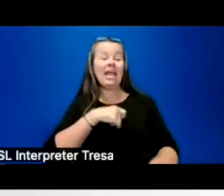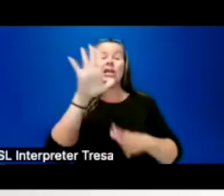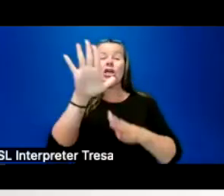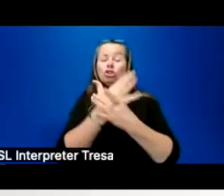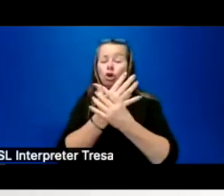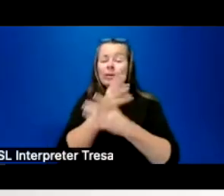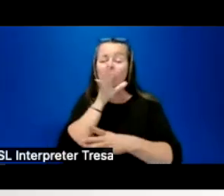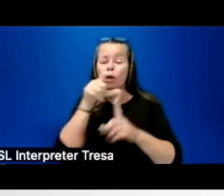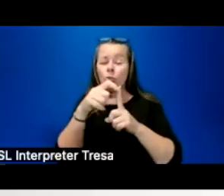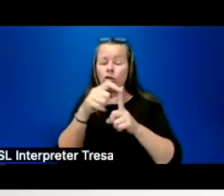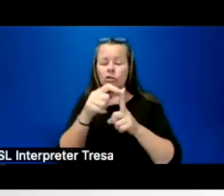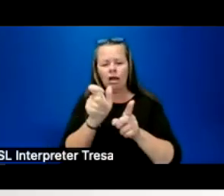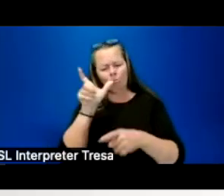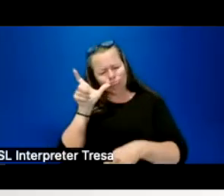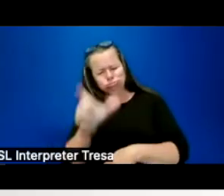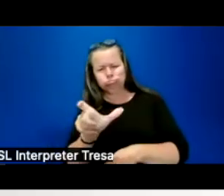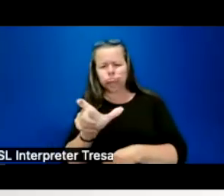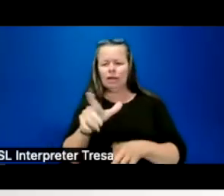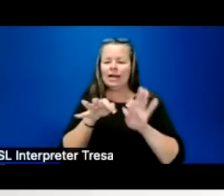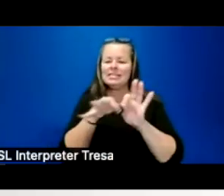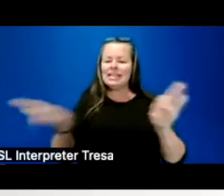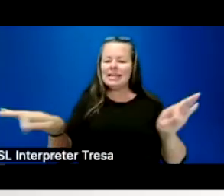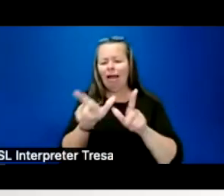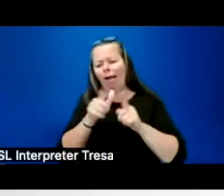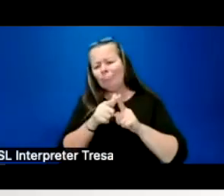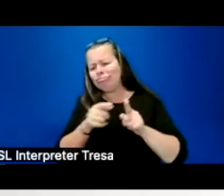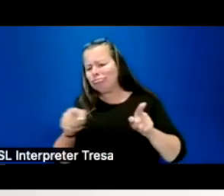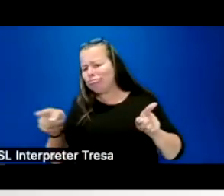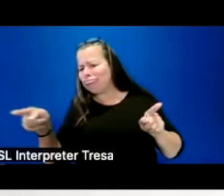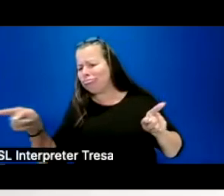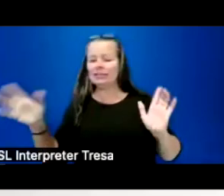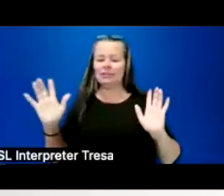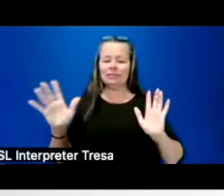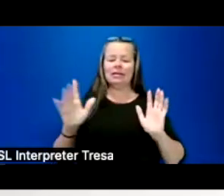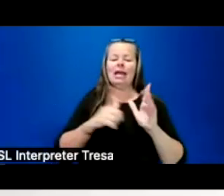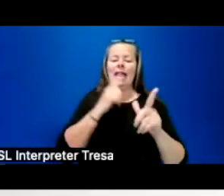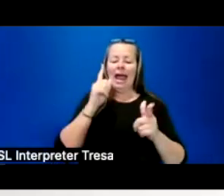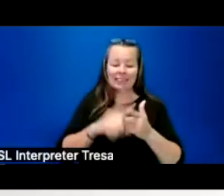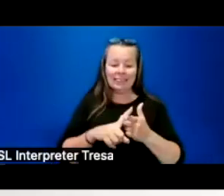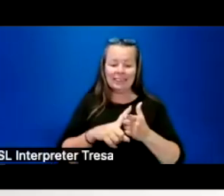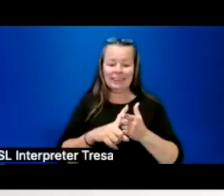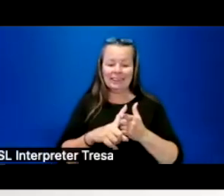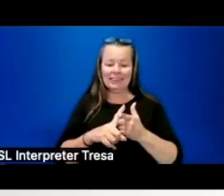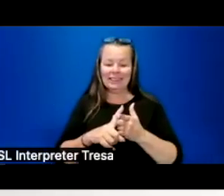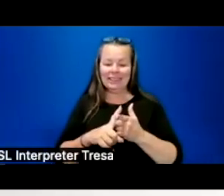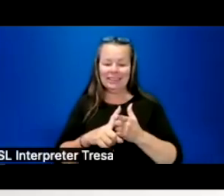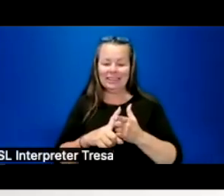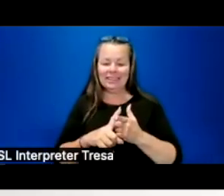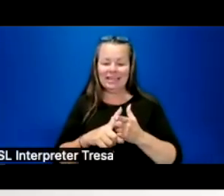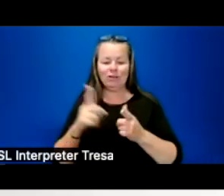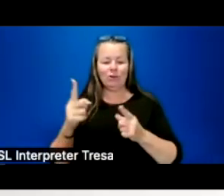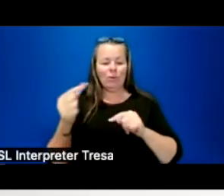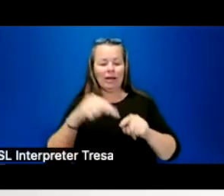The sentences are also very long. And then you come, and then with a couple of signs, you're like, I did it. I did everything that I wanted